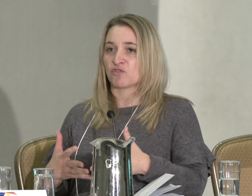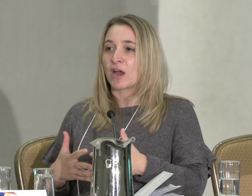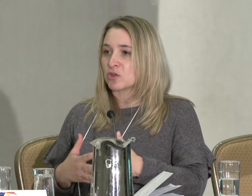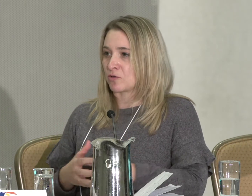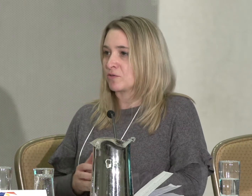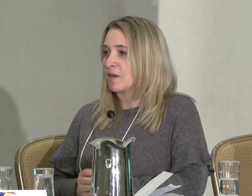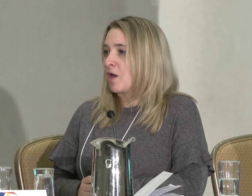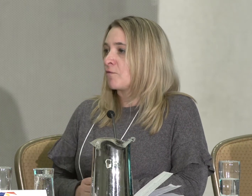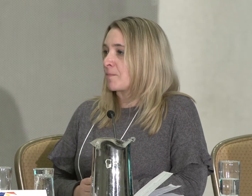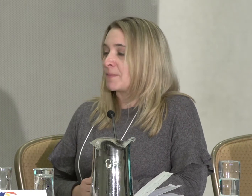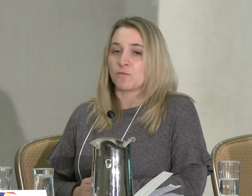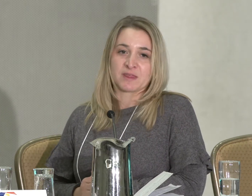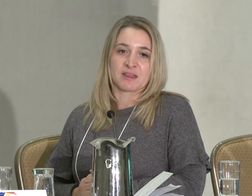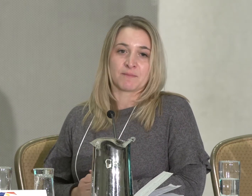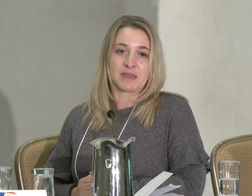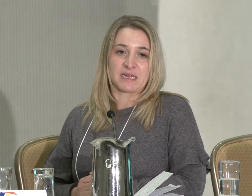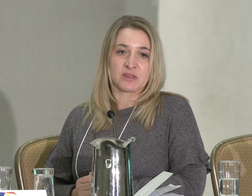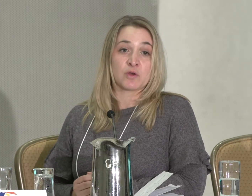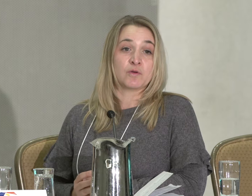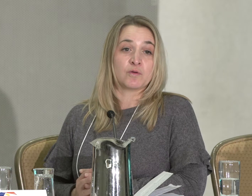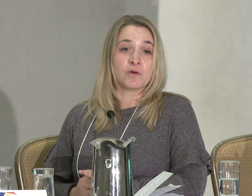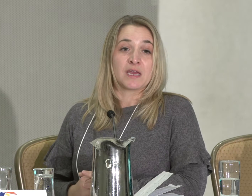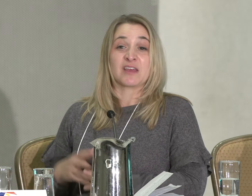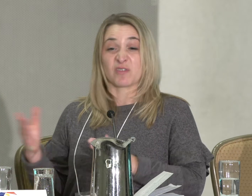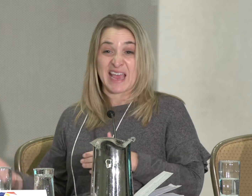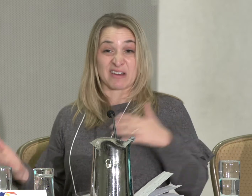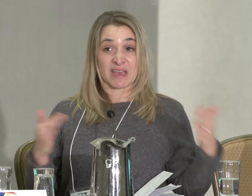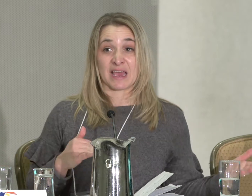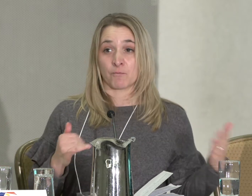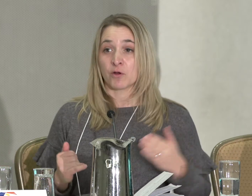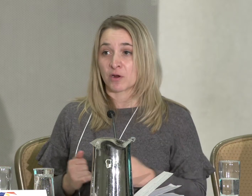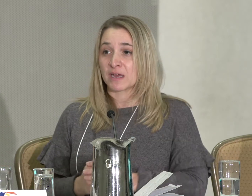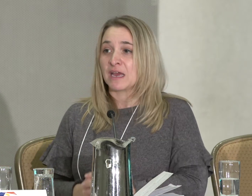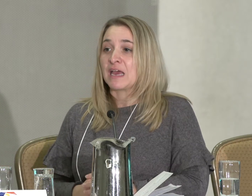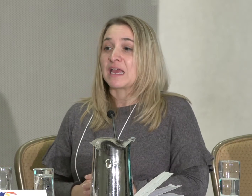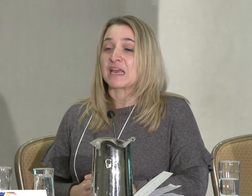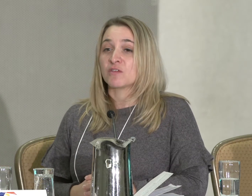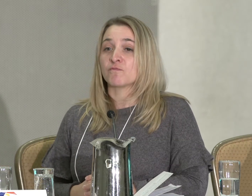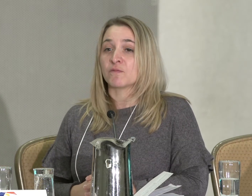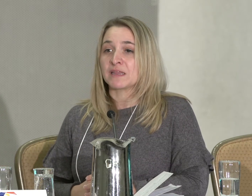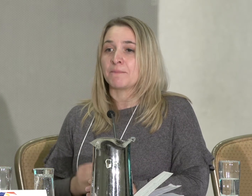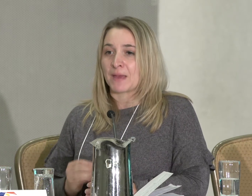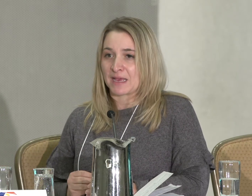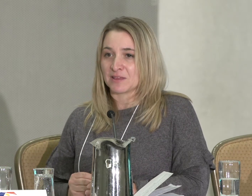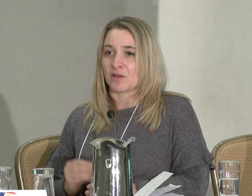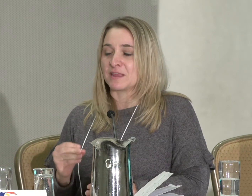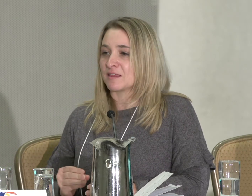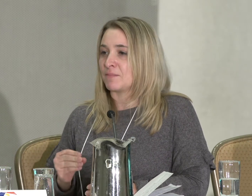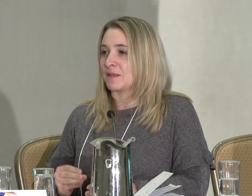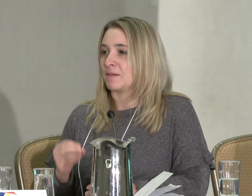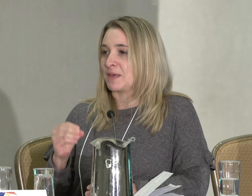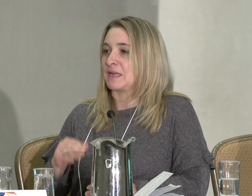policy structures for people with disabilities who either can or can't work, it's really based